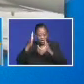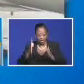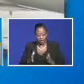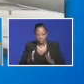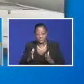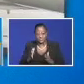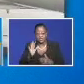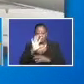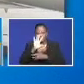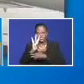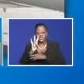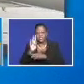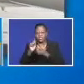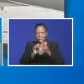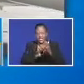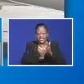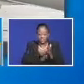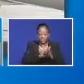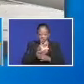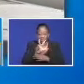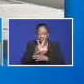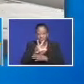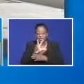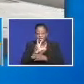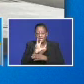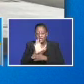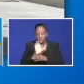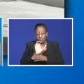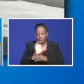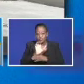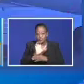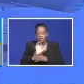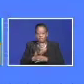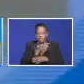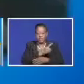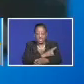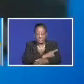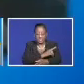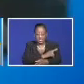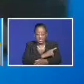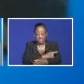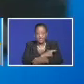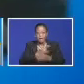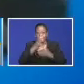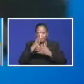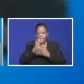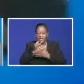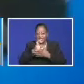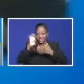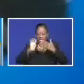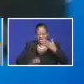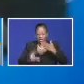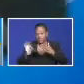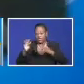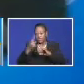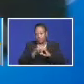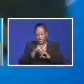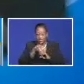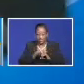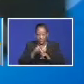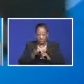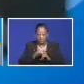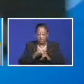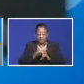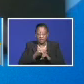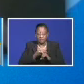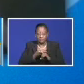some 57,330 doses of the Pfizer COVID-19 vaccine, possibly by the end of the month, that has been offered through PAHO and the